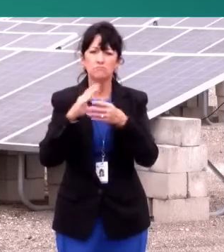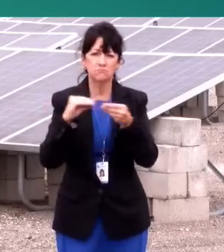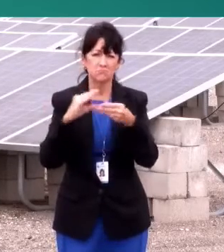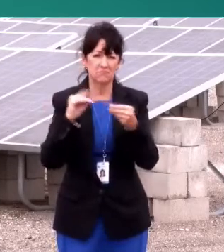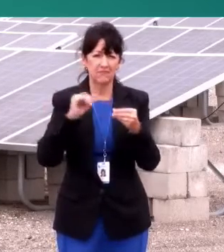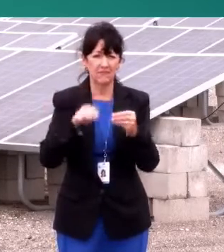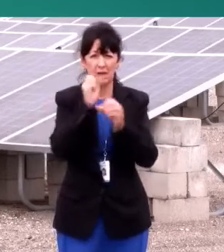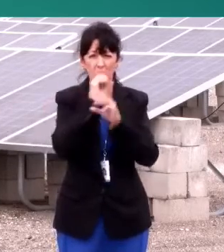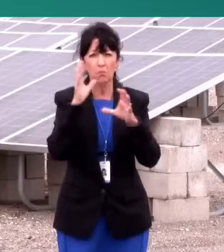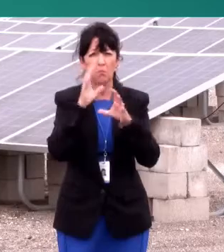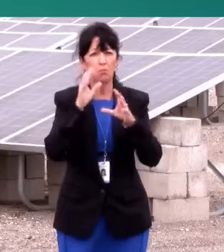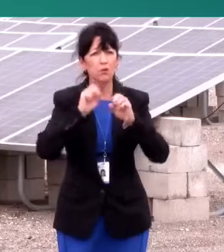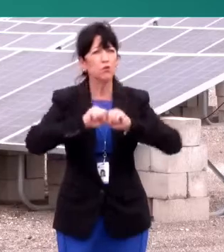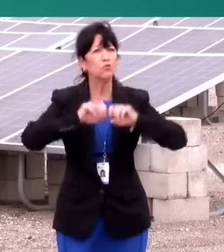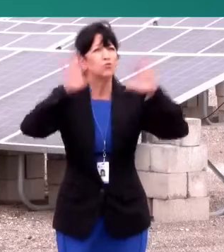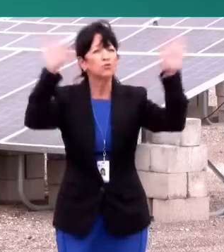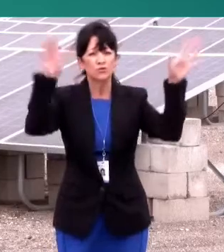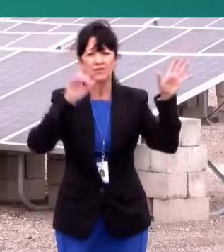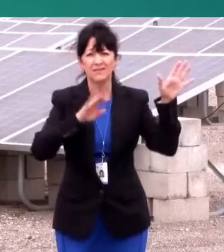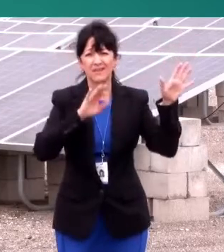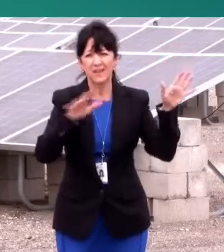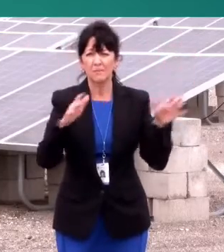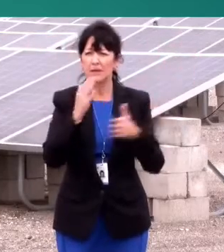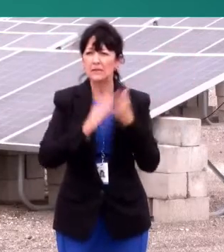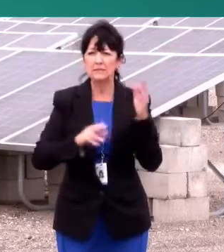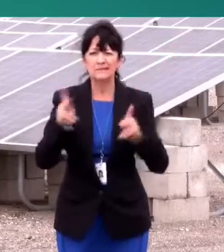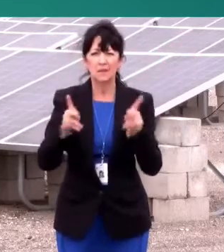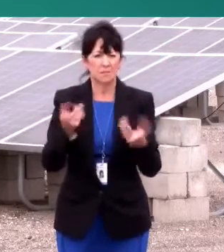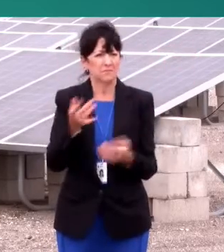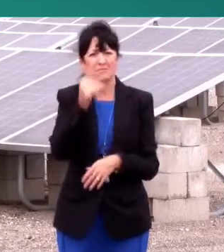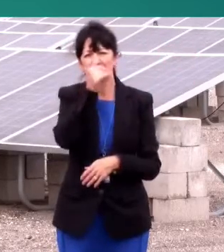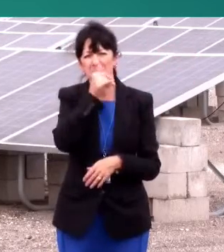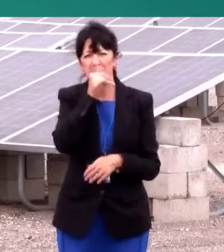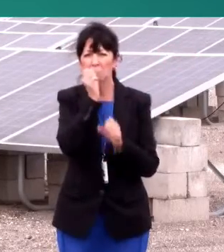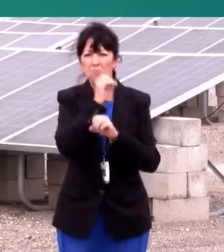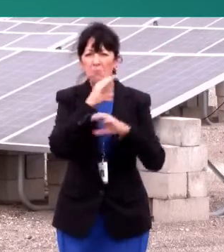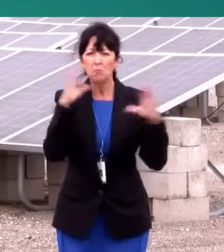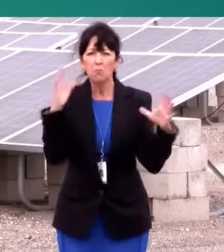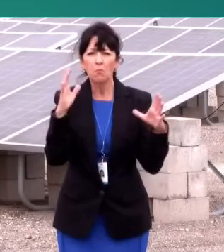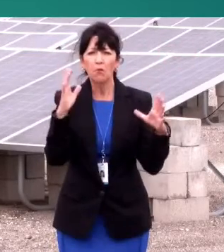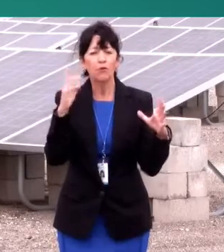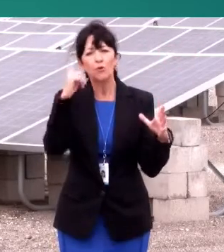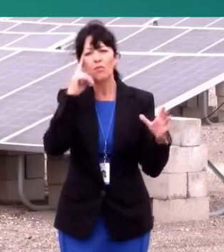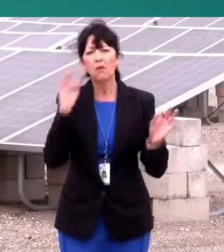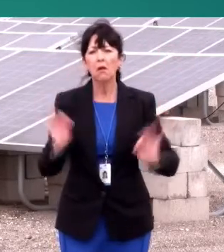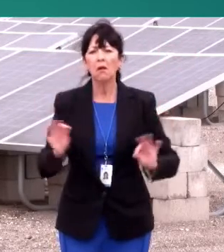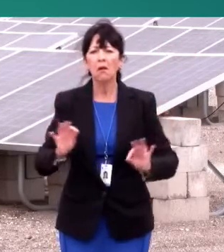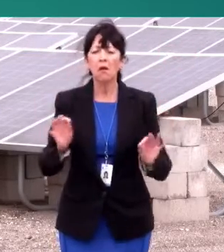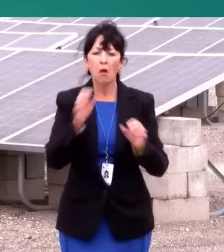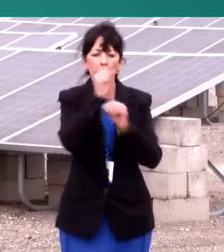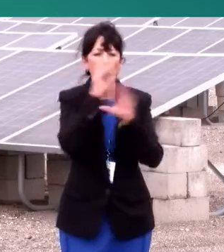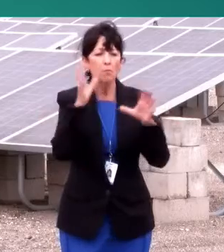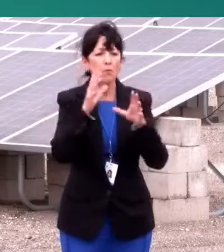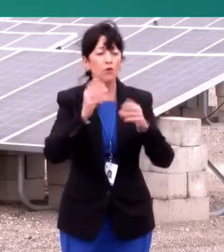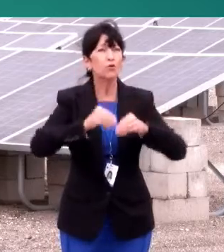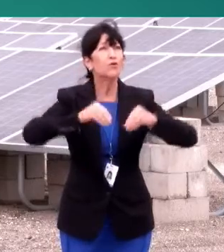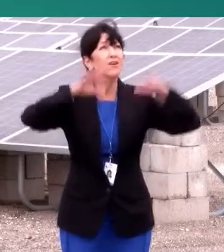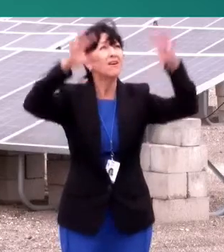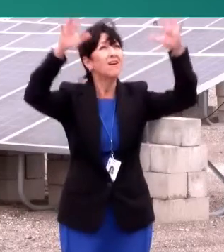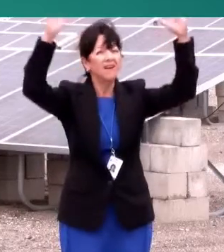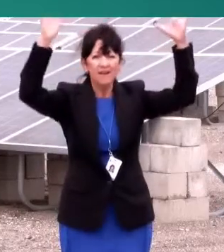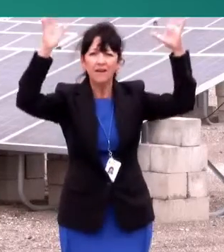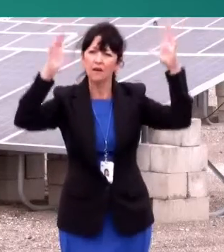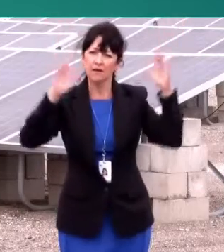And a lot of folks think as balloons as being balloons when they let them go. But when they come back